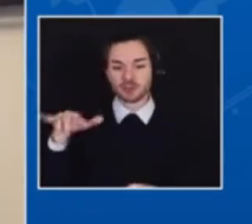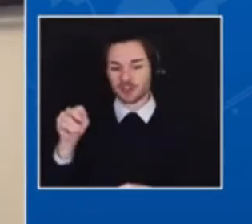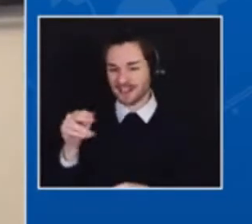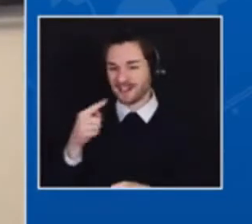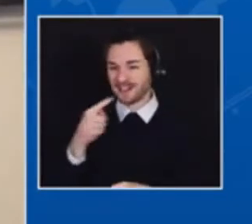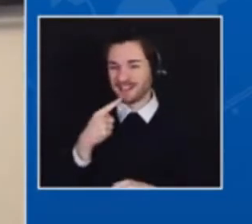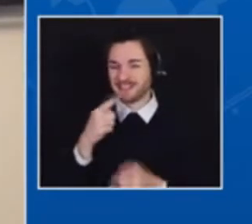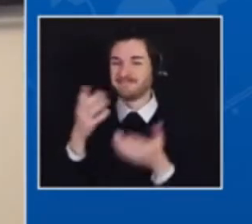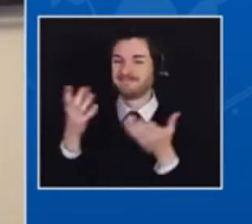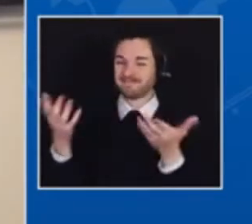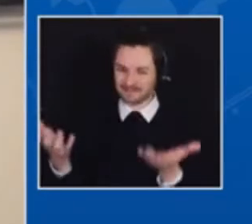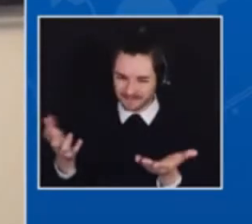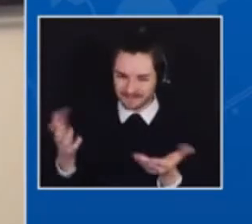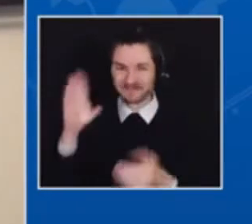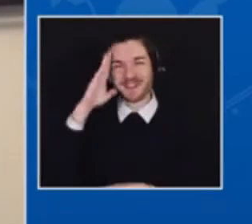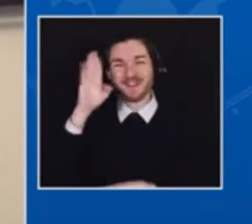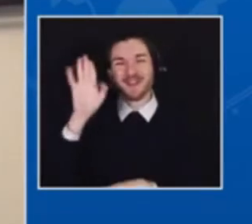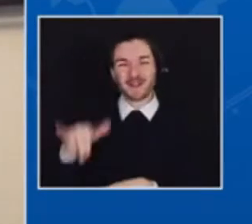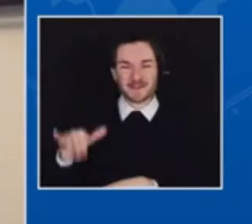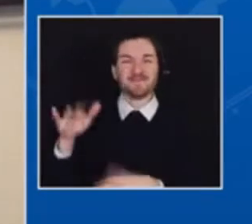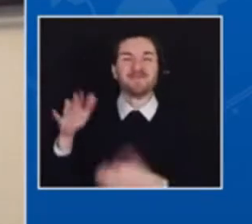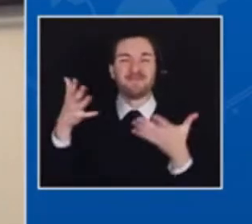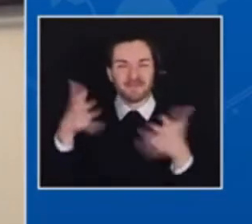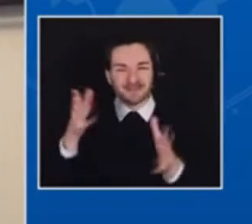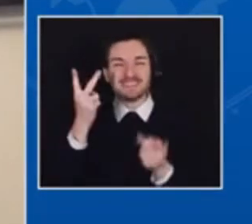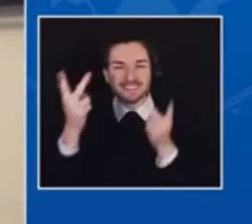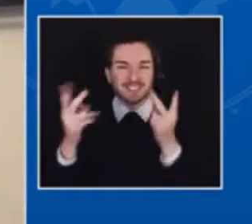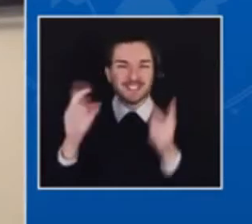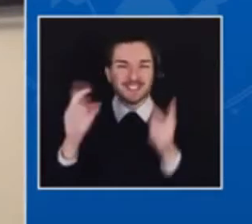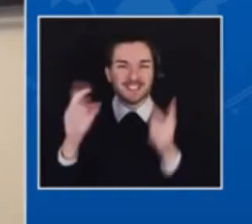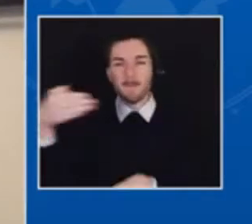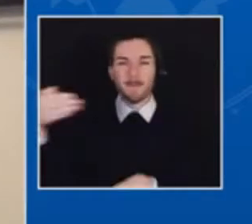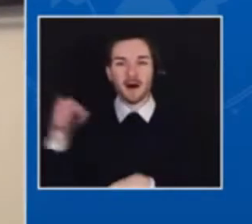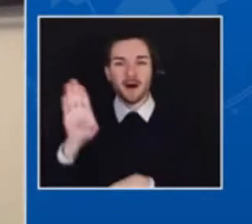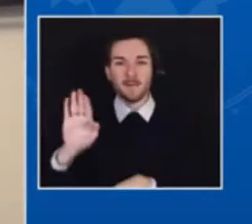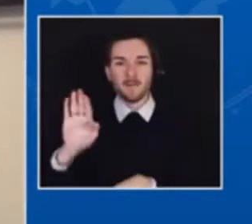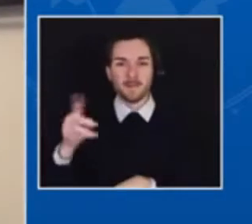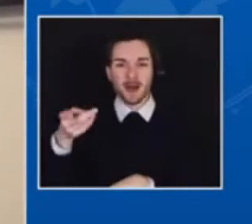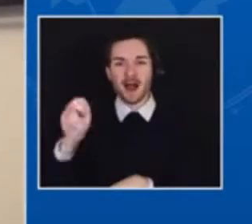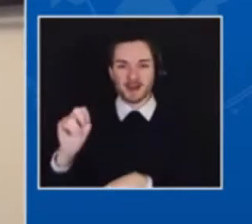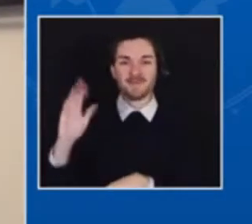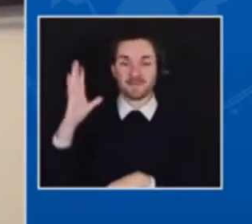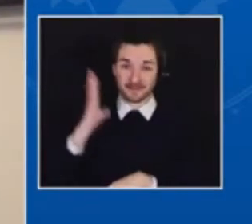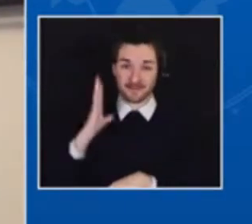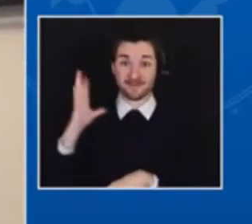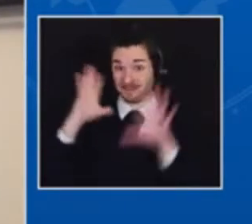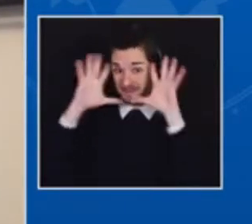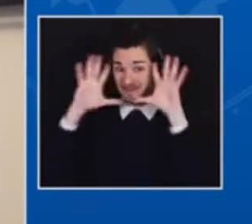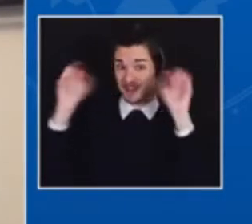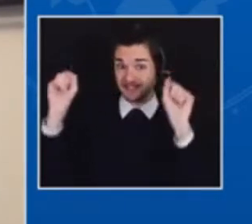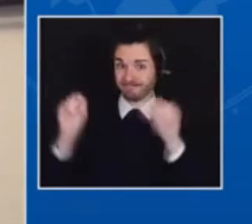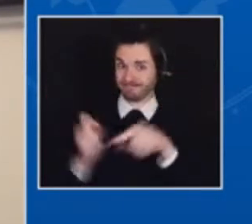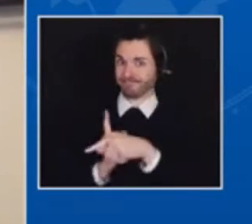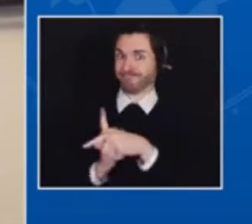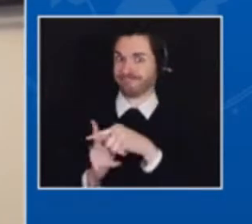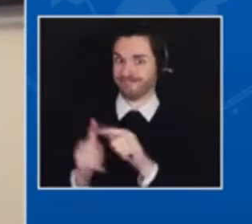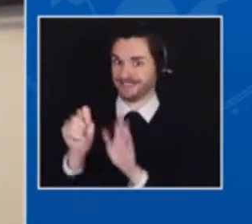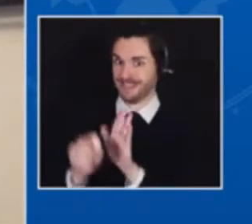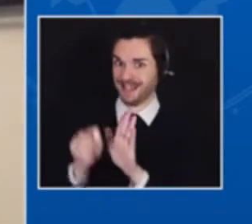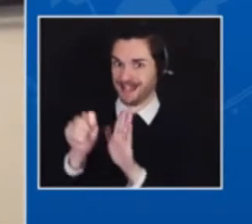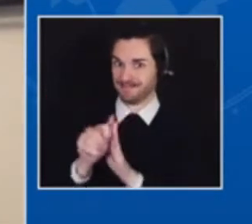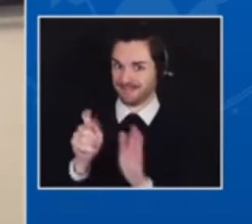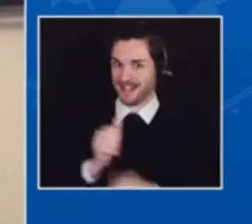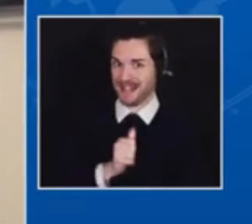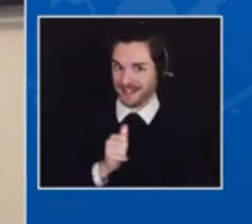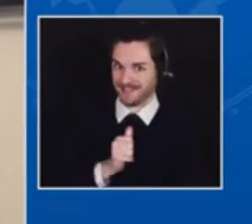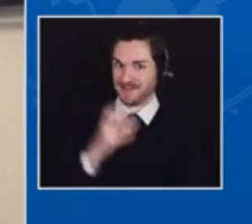lived through the um Obama Biden uh blissfully lived through heavily lived through the Obama Biden administration myself I I think